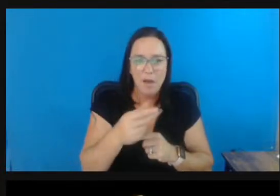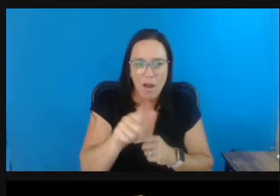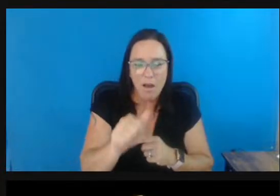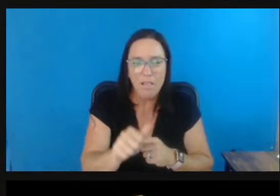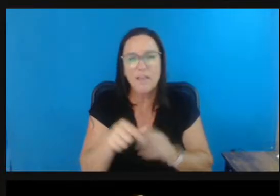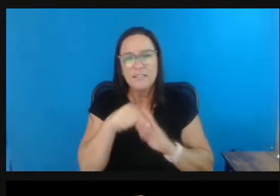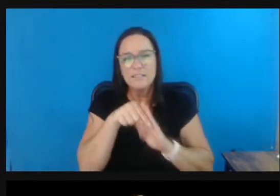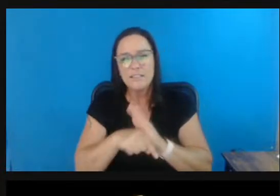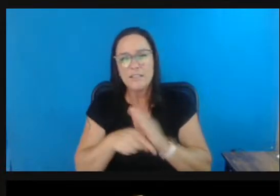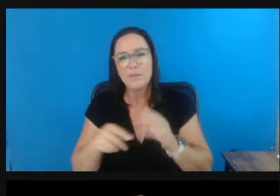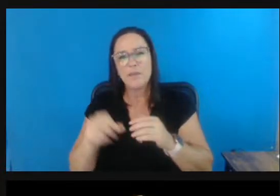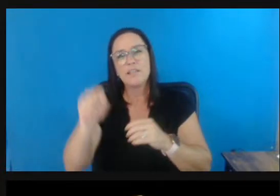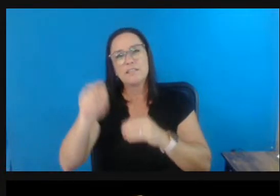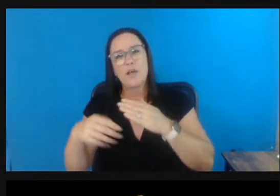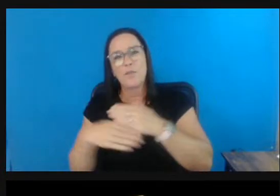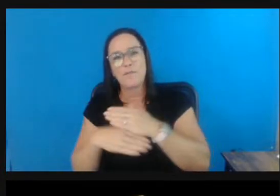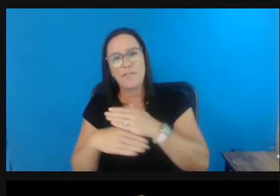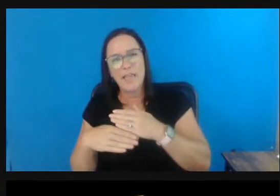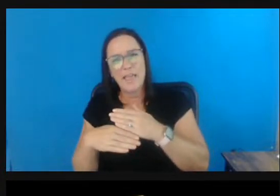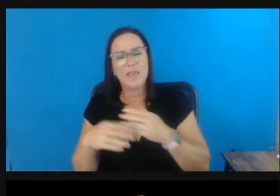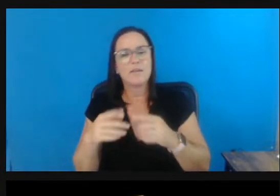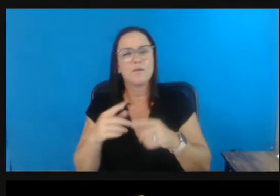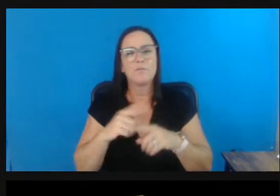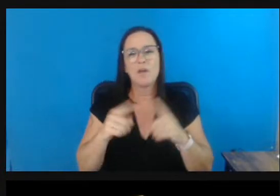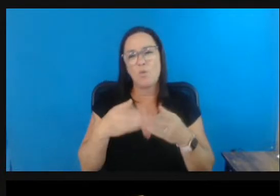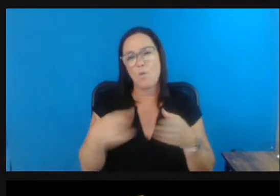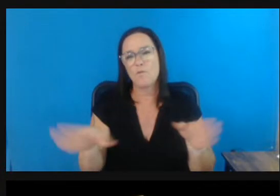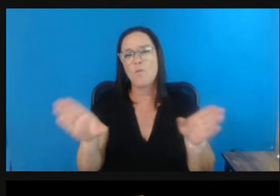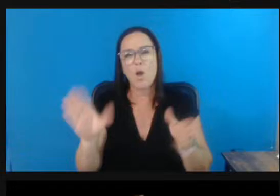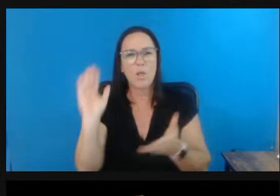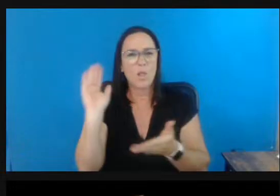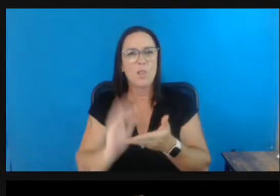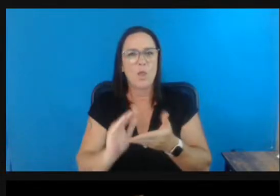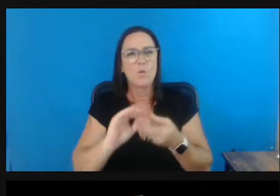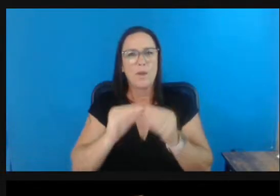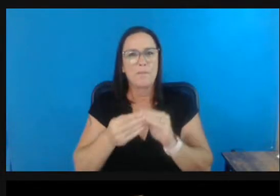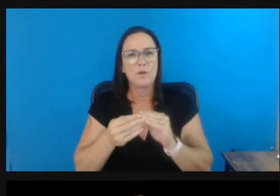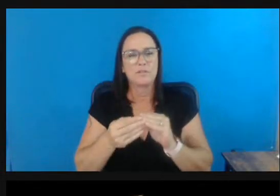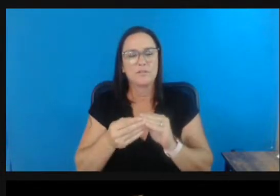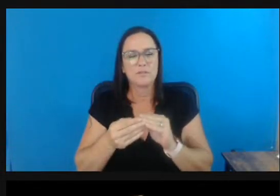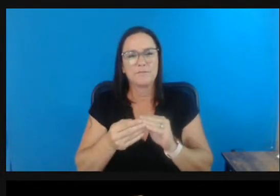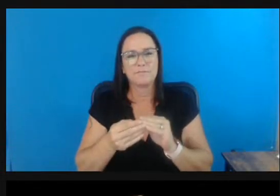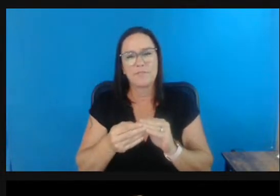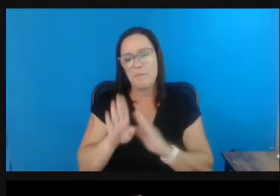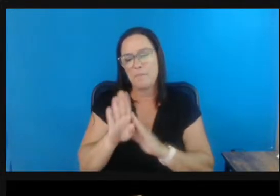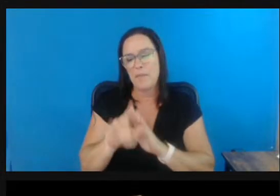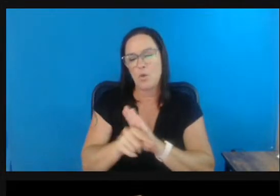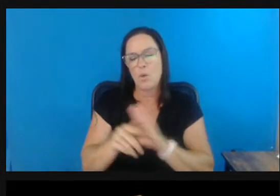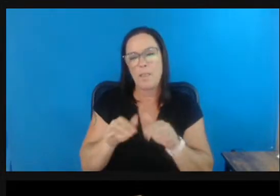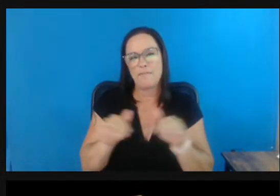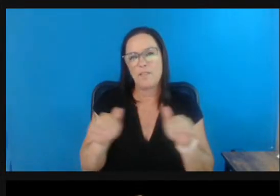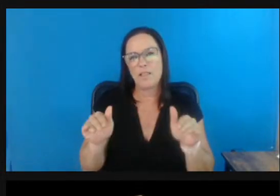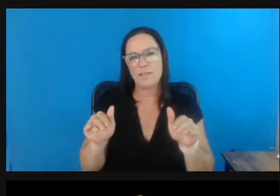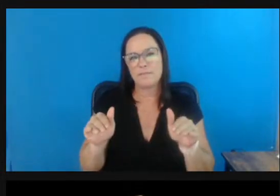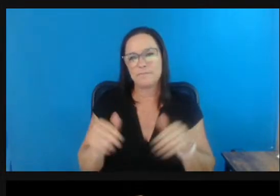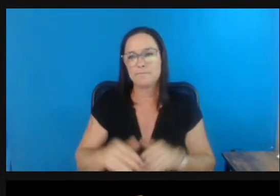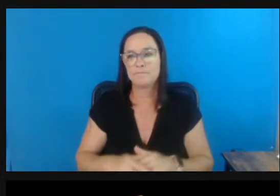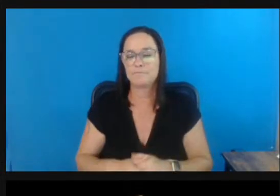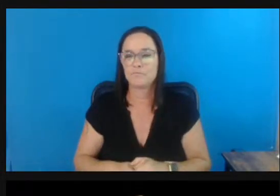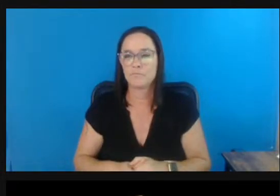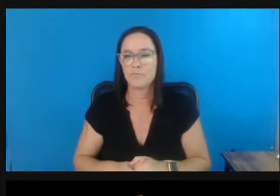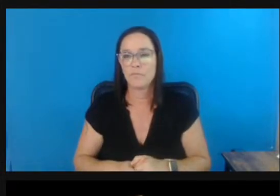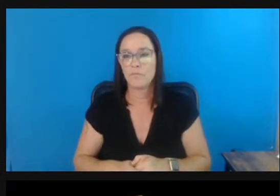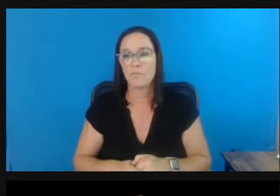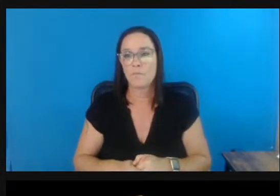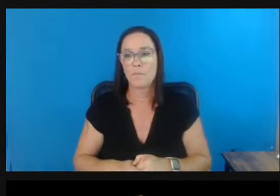events under the summit. But really overall, quite low numbers below the background or at the background levels, as the volcano remains